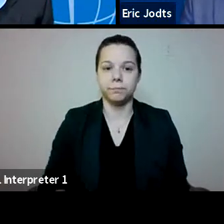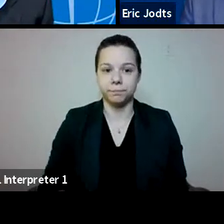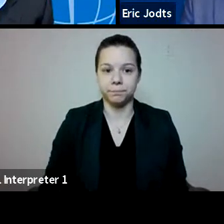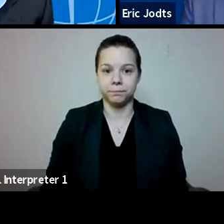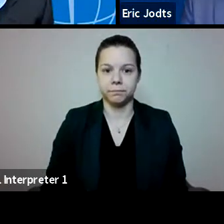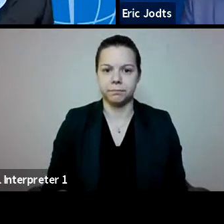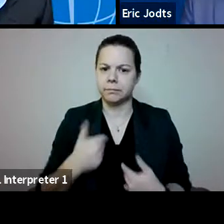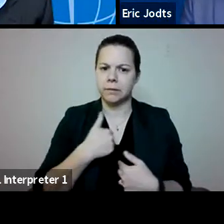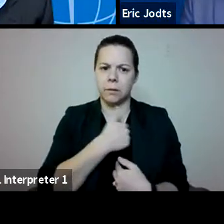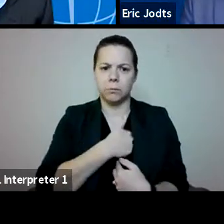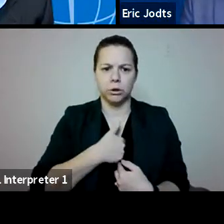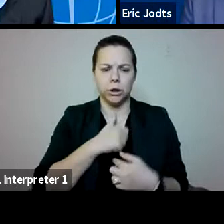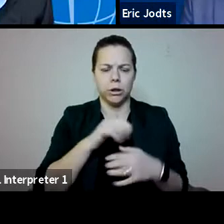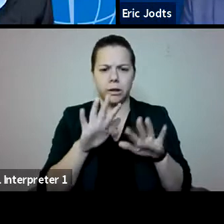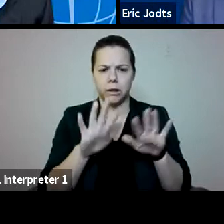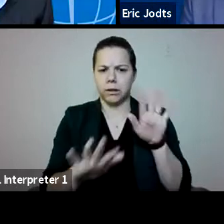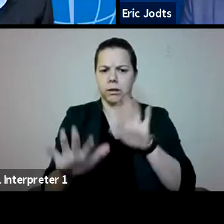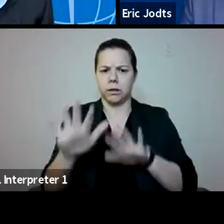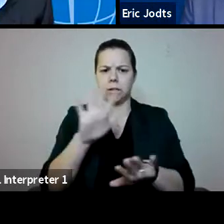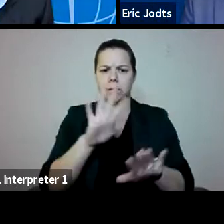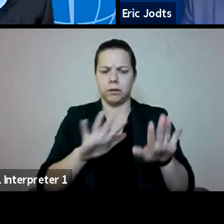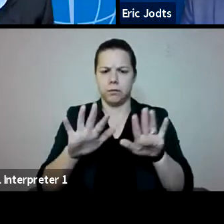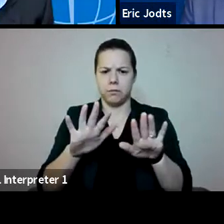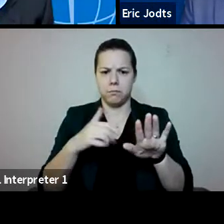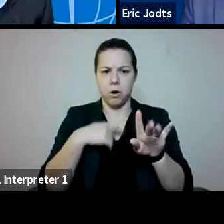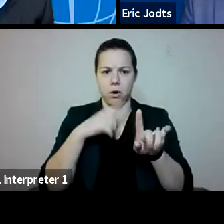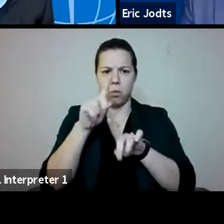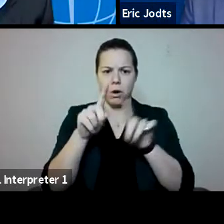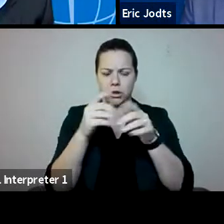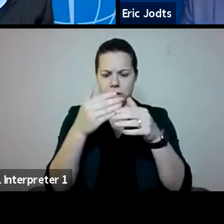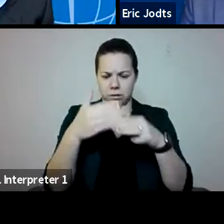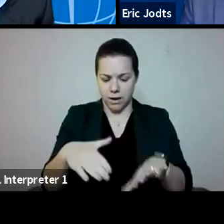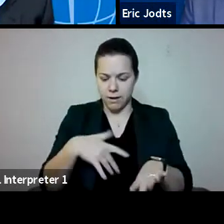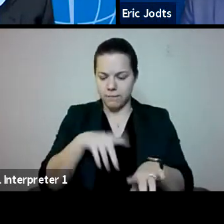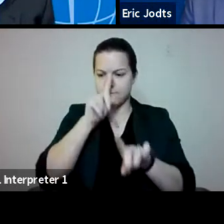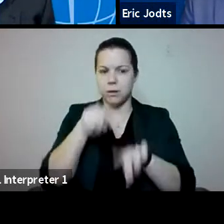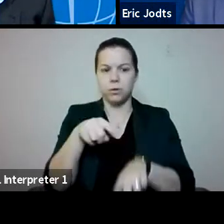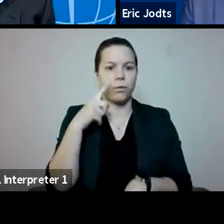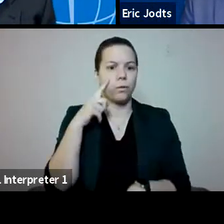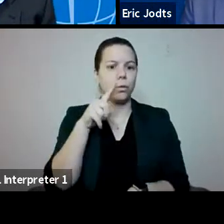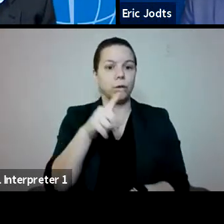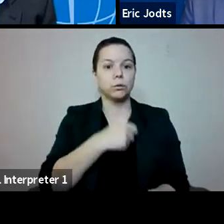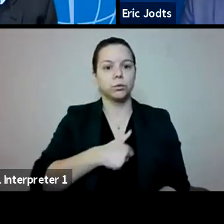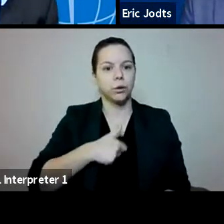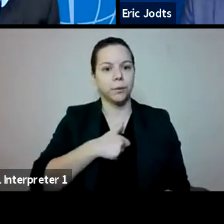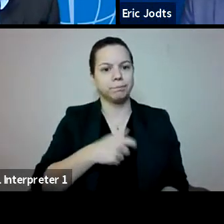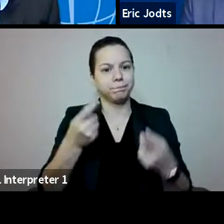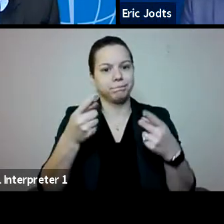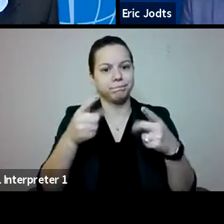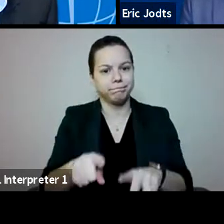I'm sorry. I managed to have the question broken up and I answered it for you. Well, it happens.